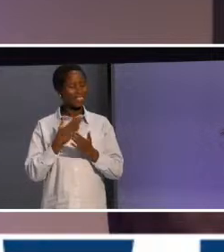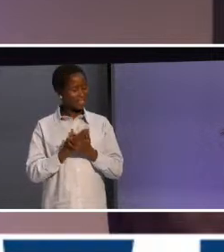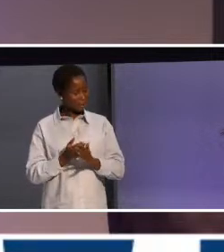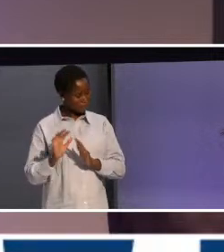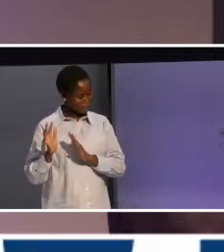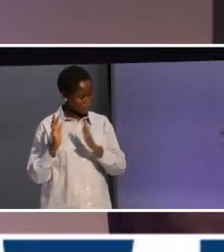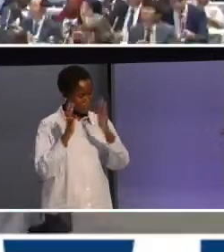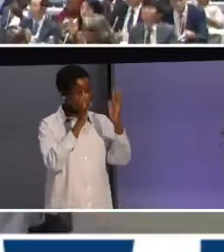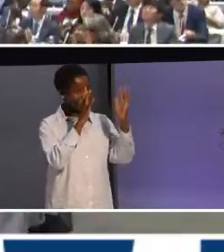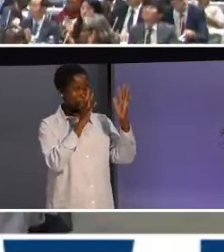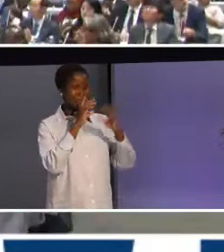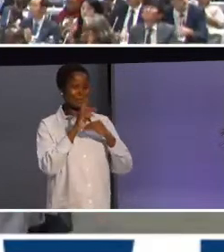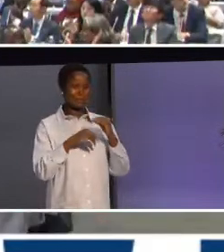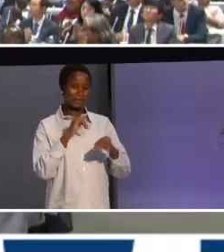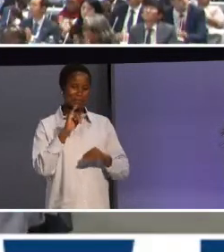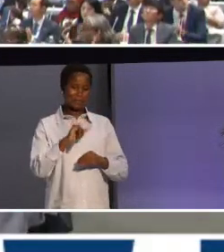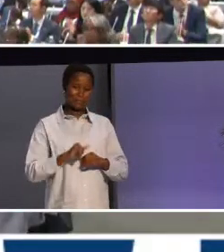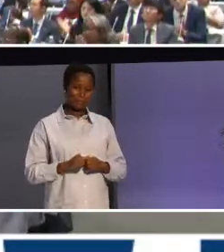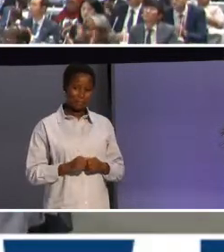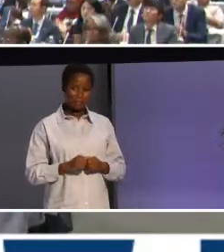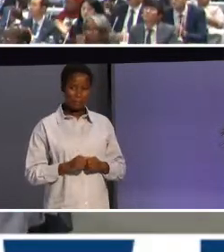applause?